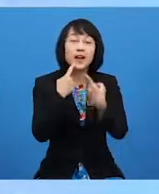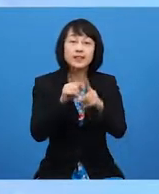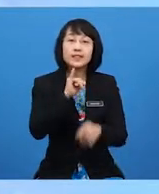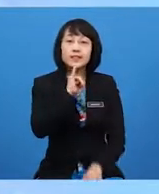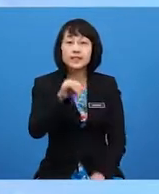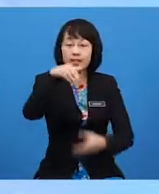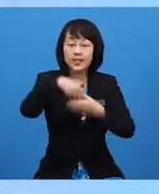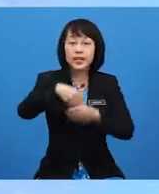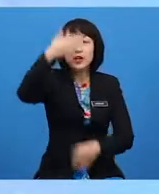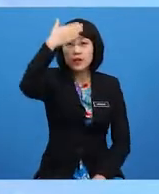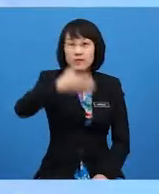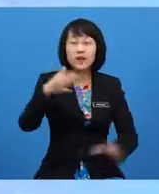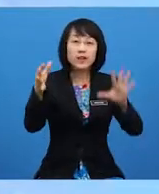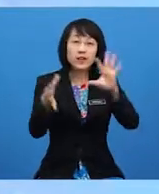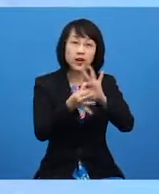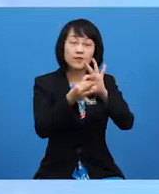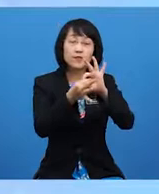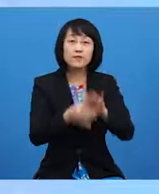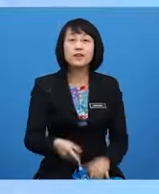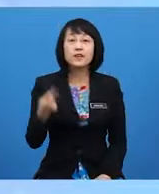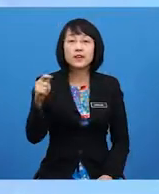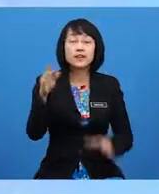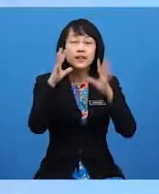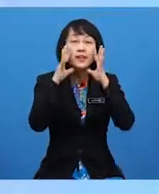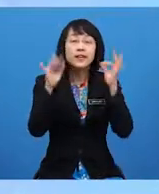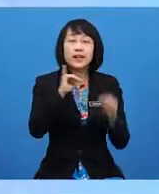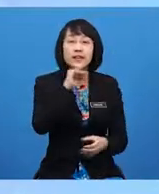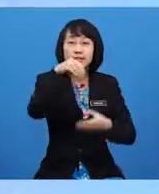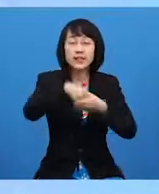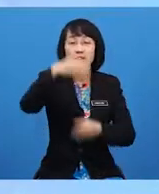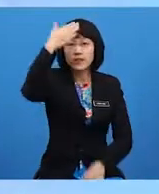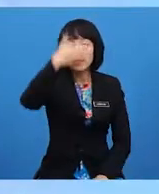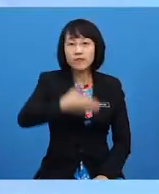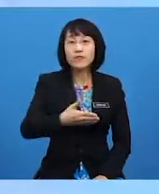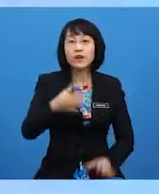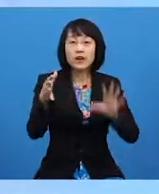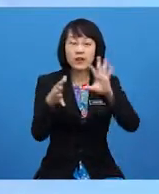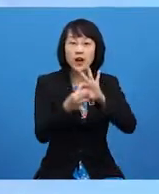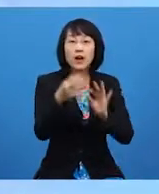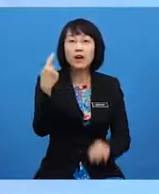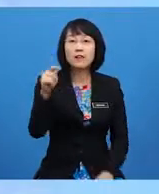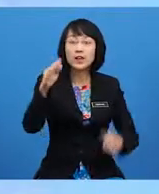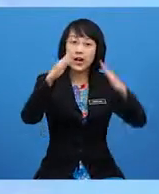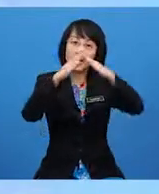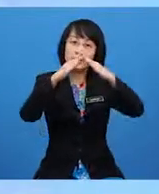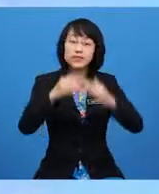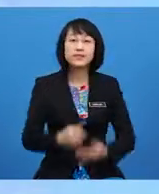Okay, here's another sentence for you. The bird is the boxes.